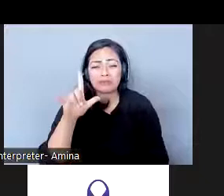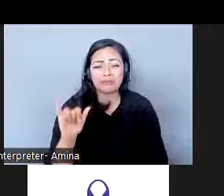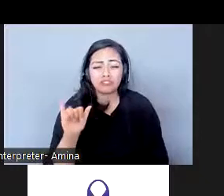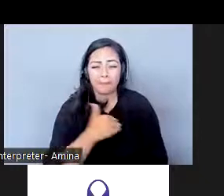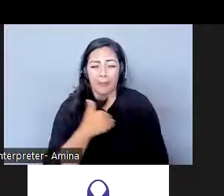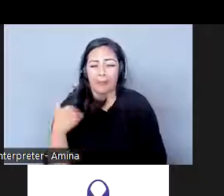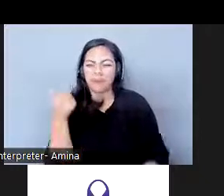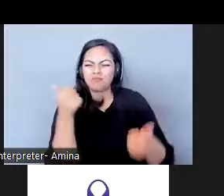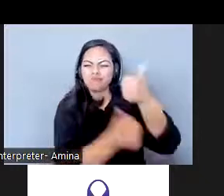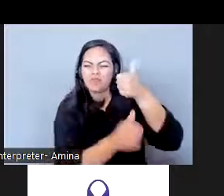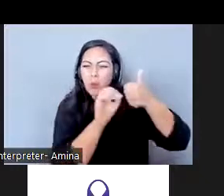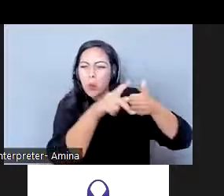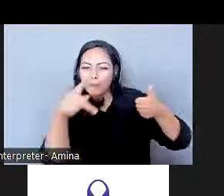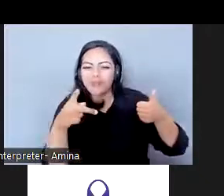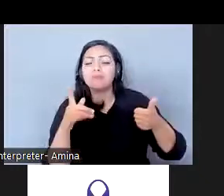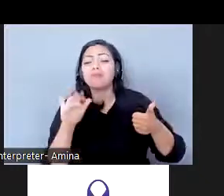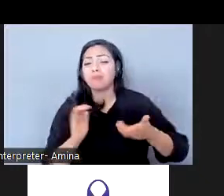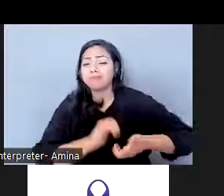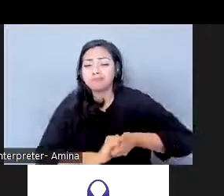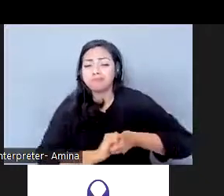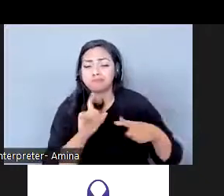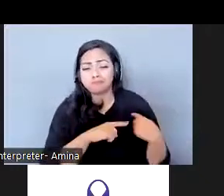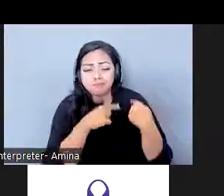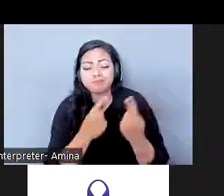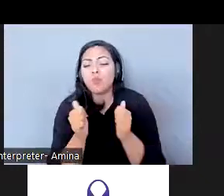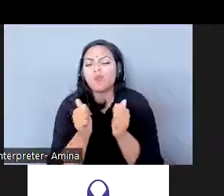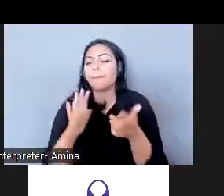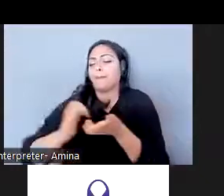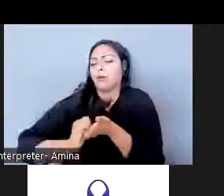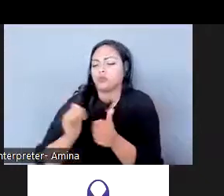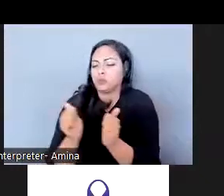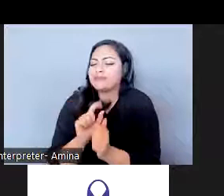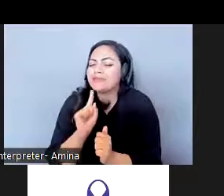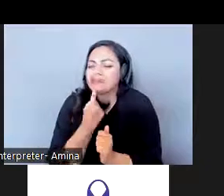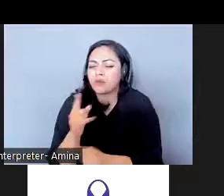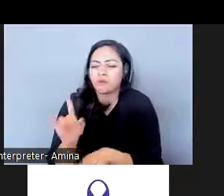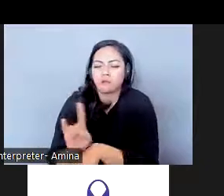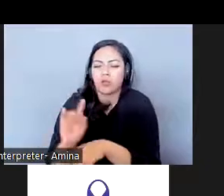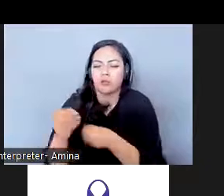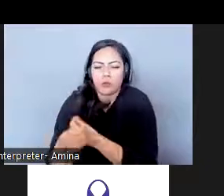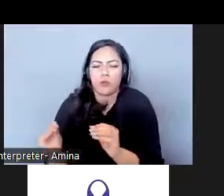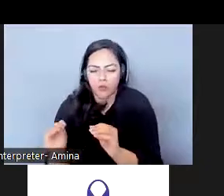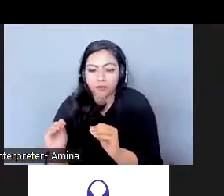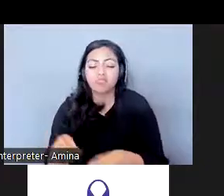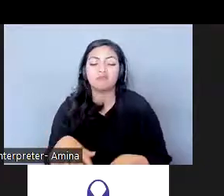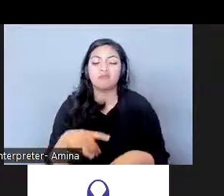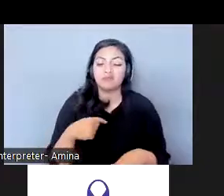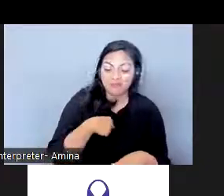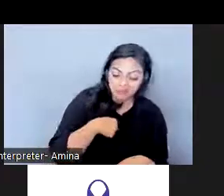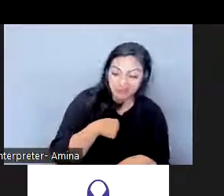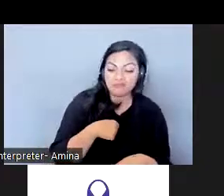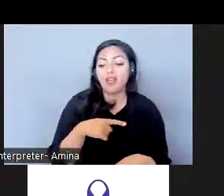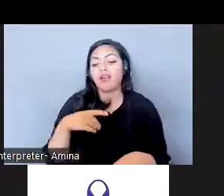OPP. The partnership has been tremendous with the Serious Fraud Office between obviously us, the Provincial Auxiliary Program, and Community